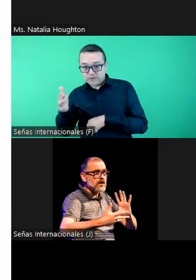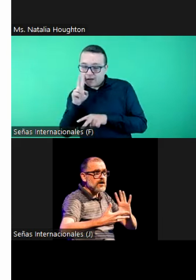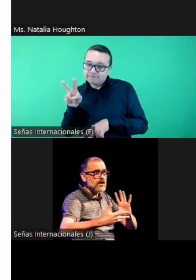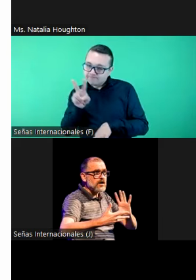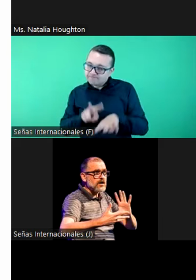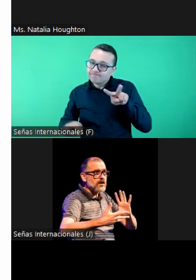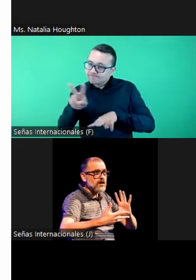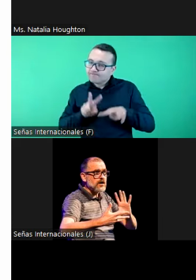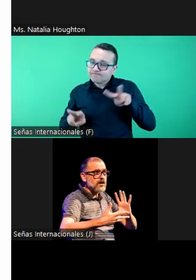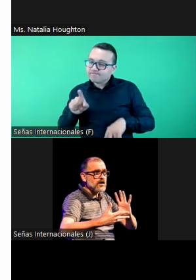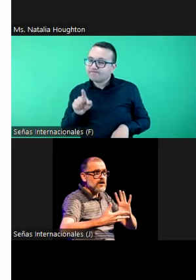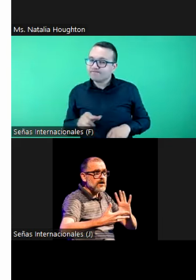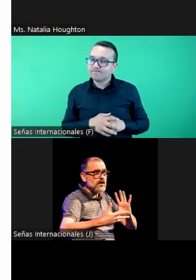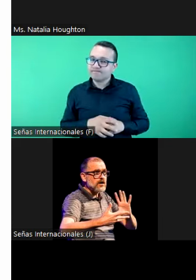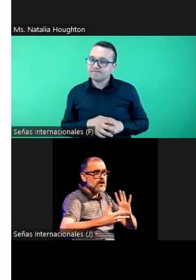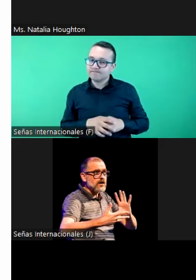in these